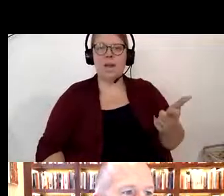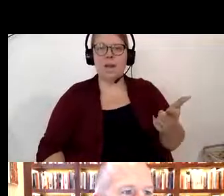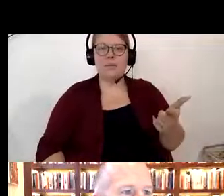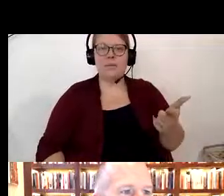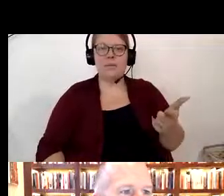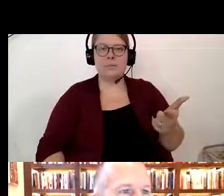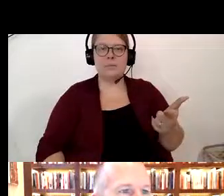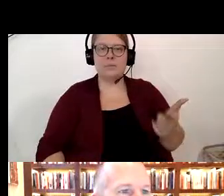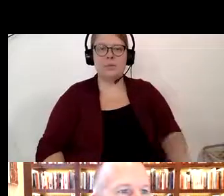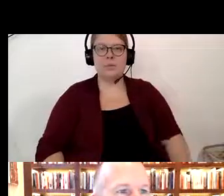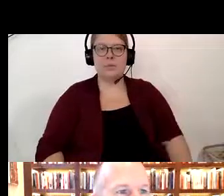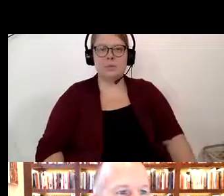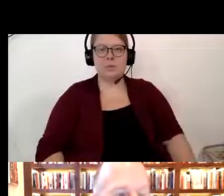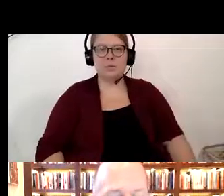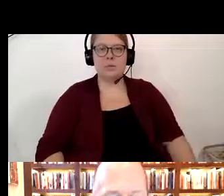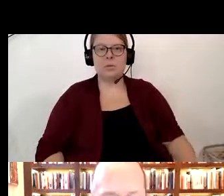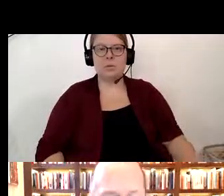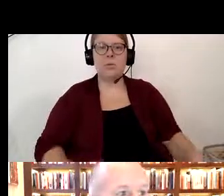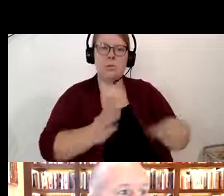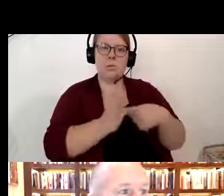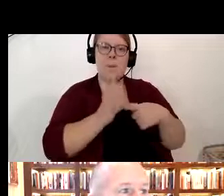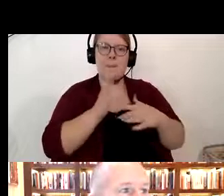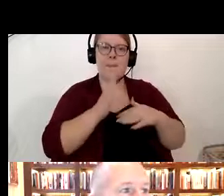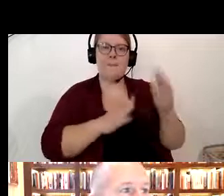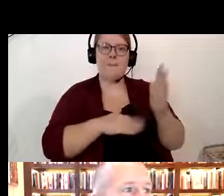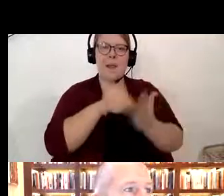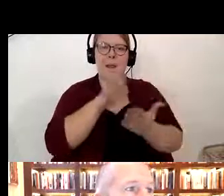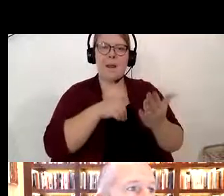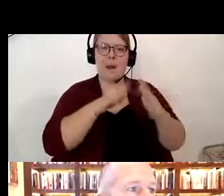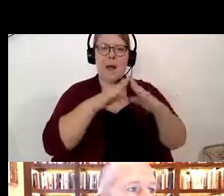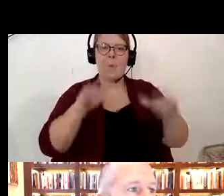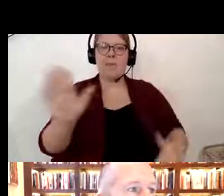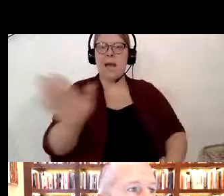Look. Show me penthouse. Side.